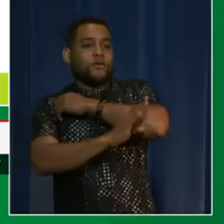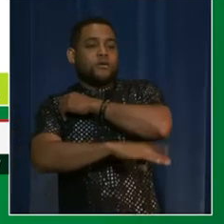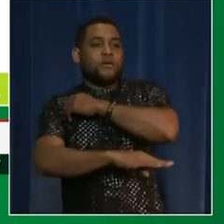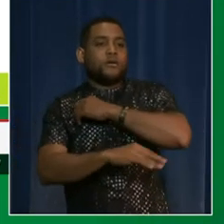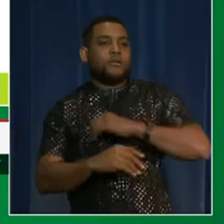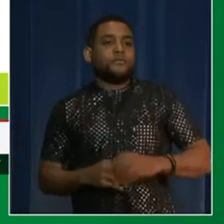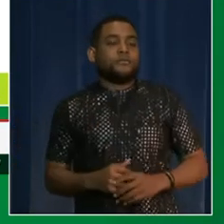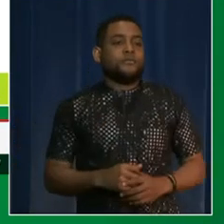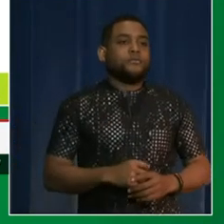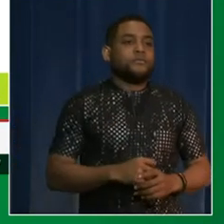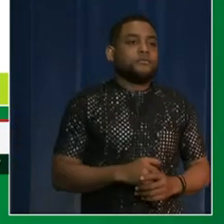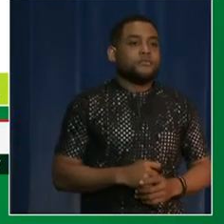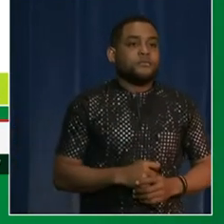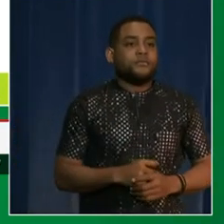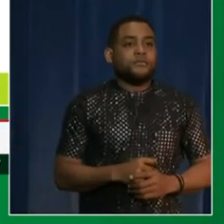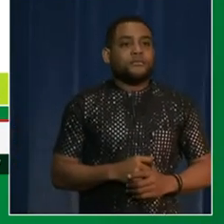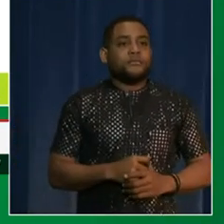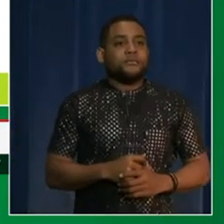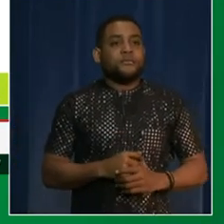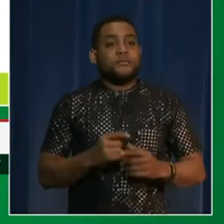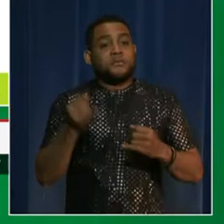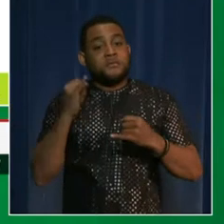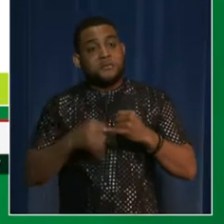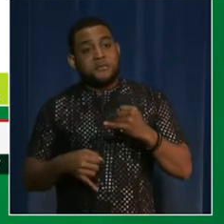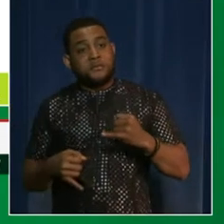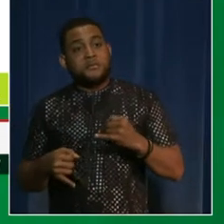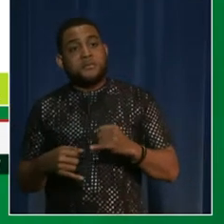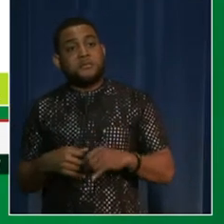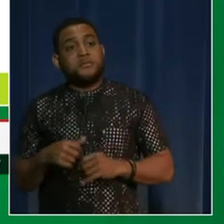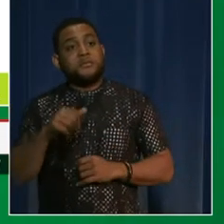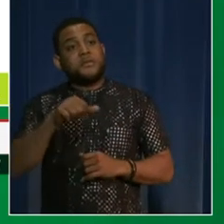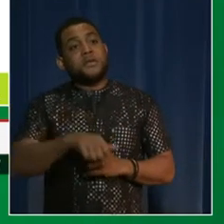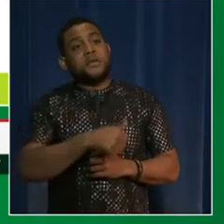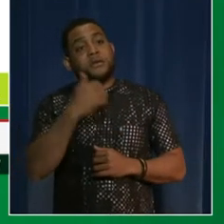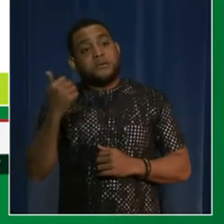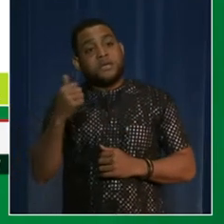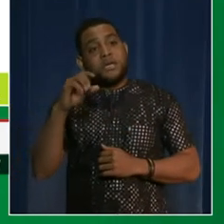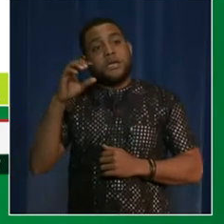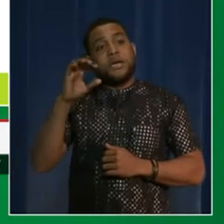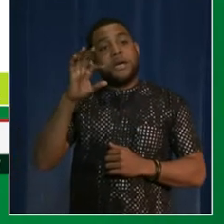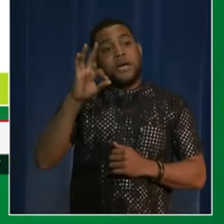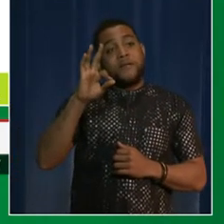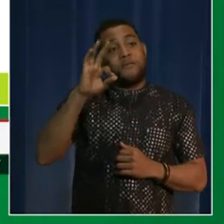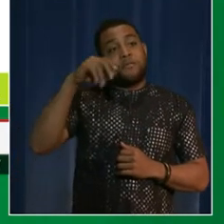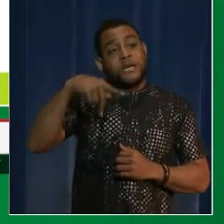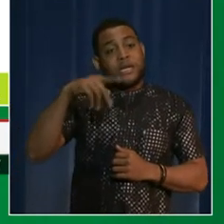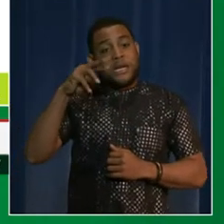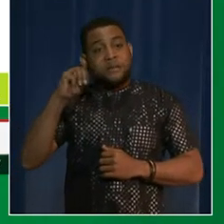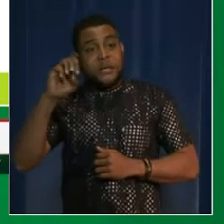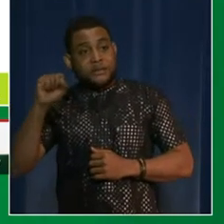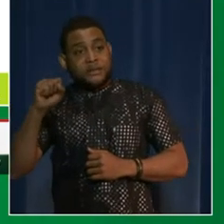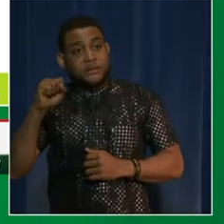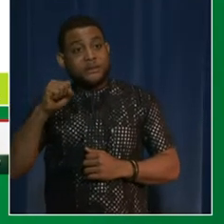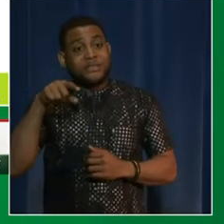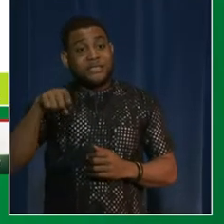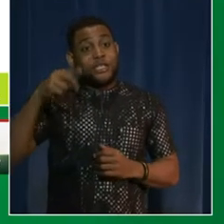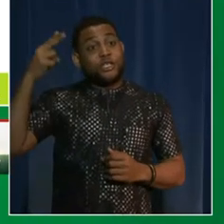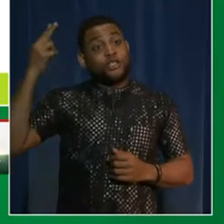Next, and finally, we have another FEMS site, this time the historic Engine 3 in Ward